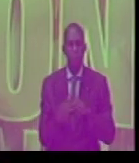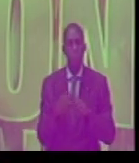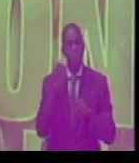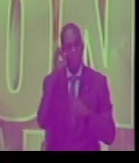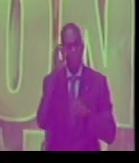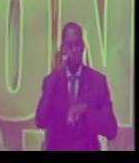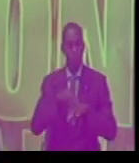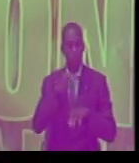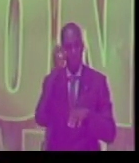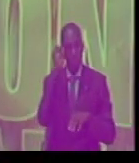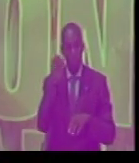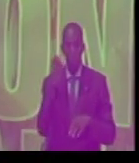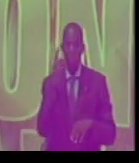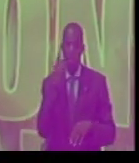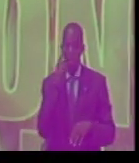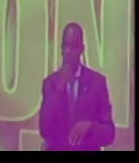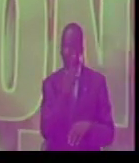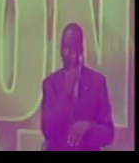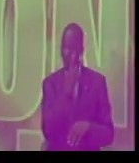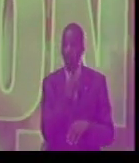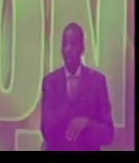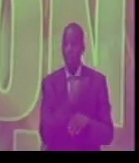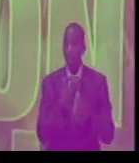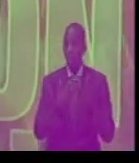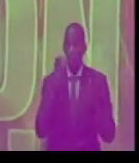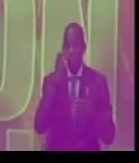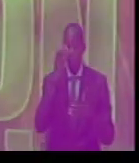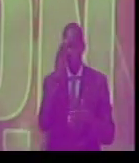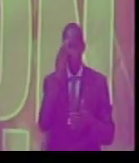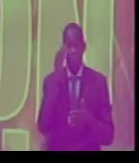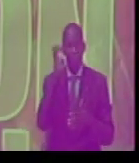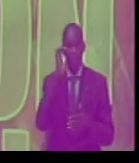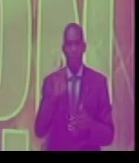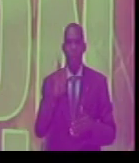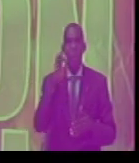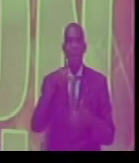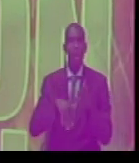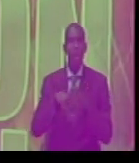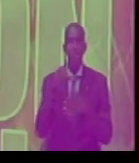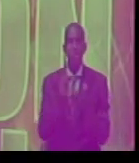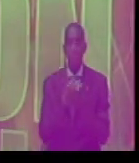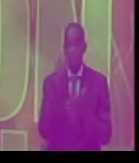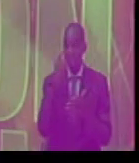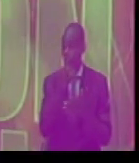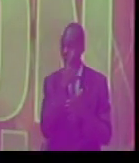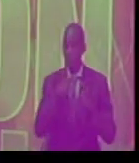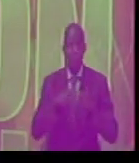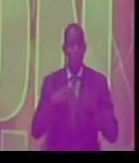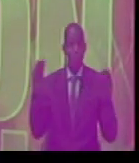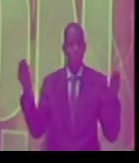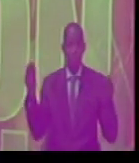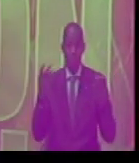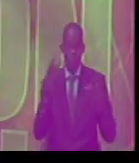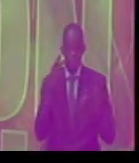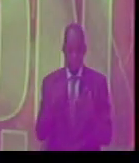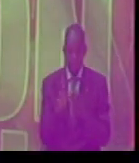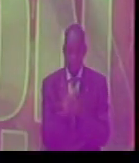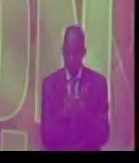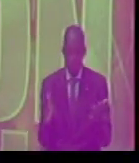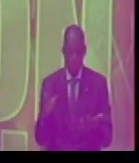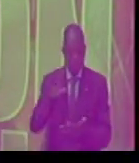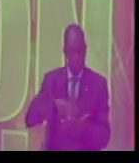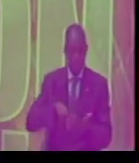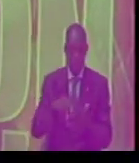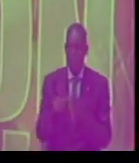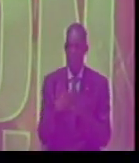you have problem, you'll be reconnected tonight. I lay my hand on my eye. Before you know, I discover everything. My eye